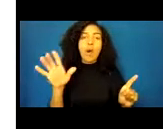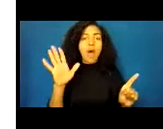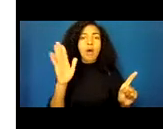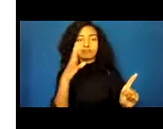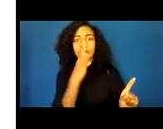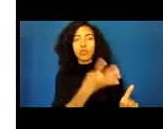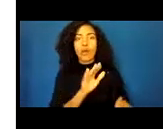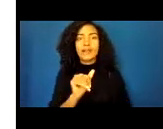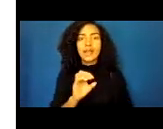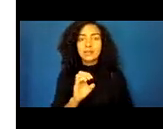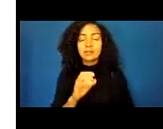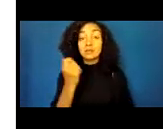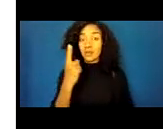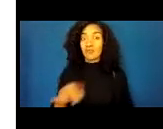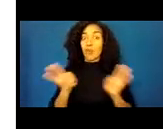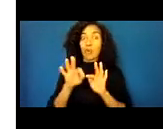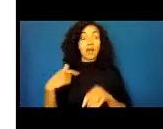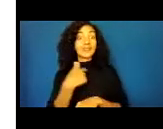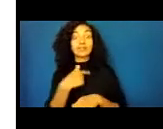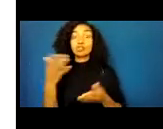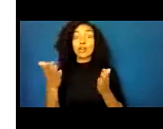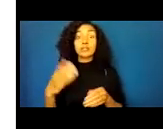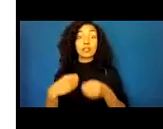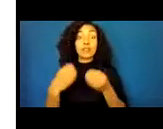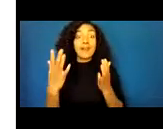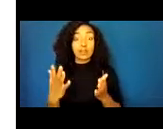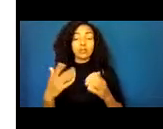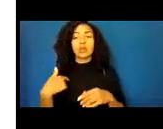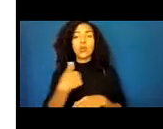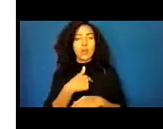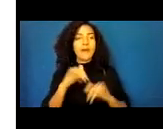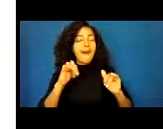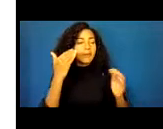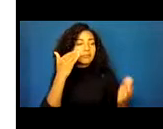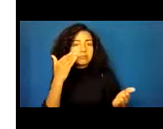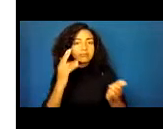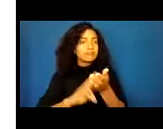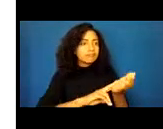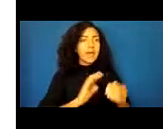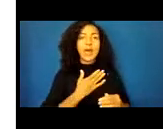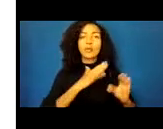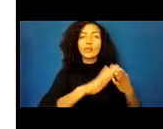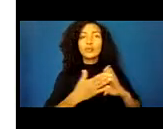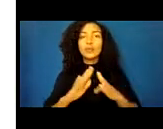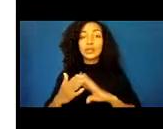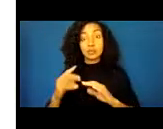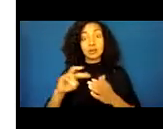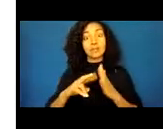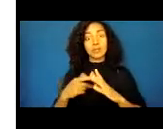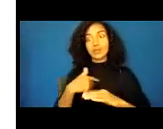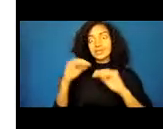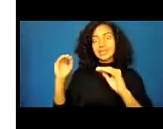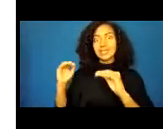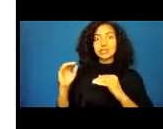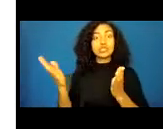as service providers, we have an idea of our communities, and we teach our service providers as they come